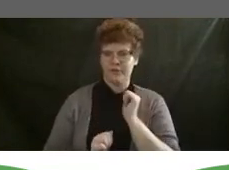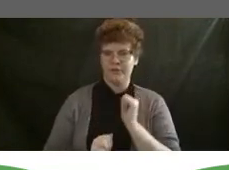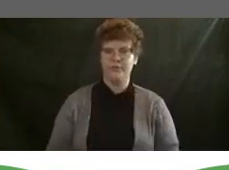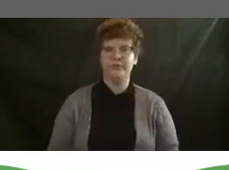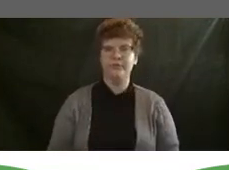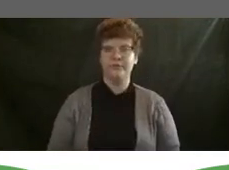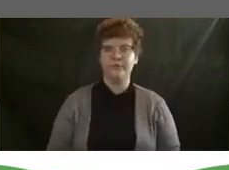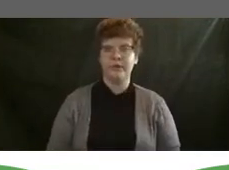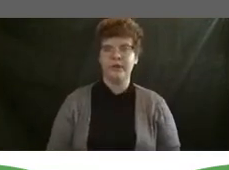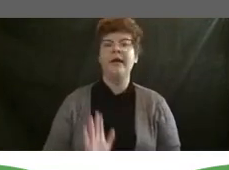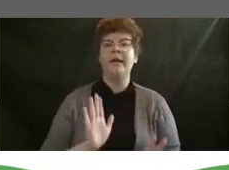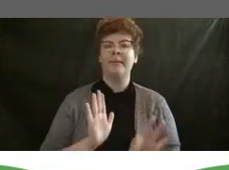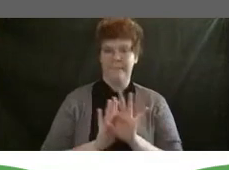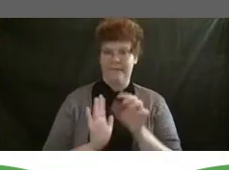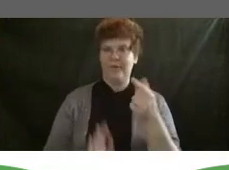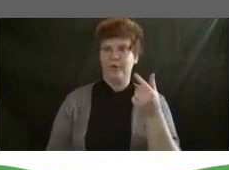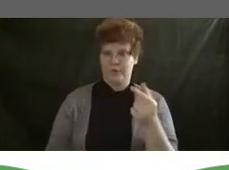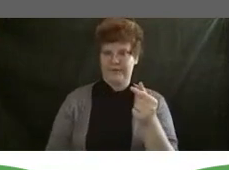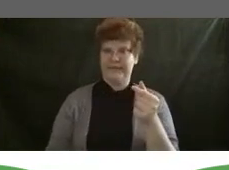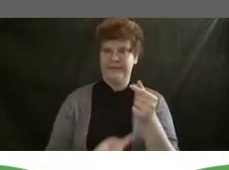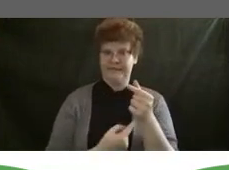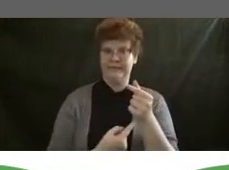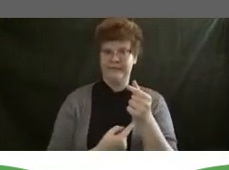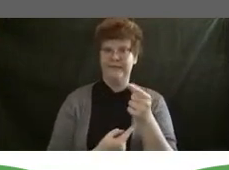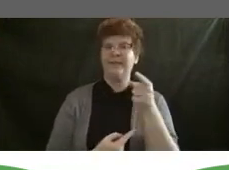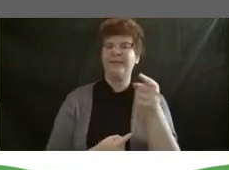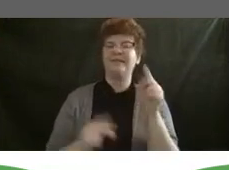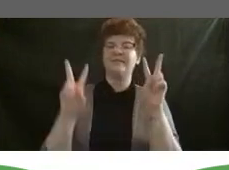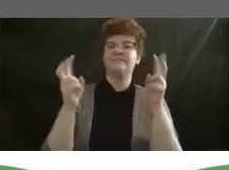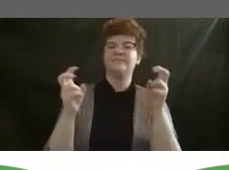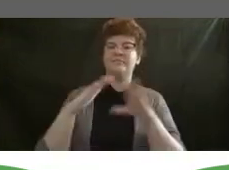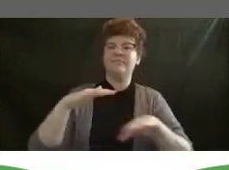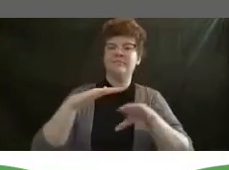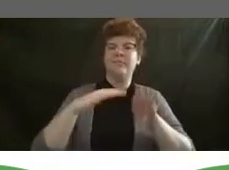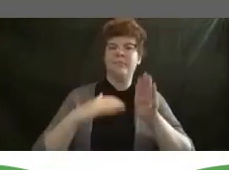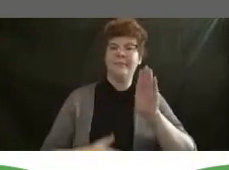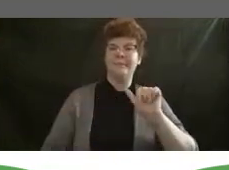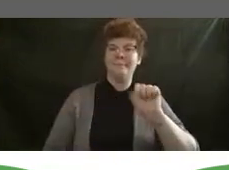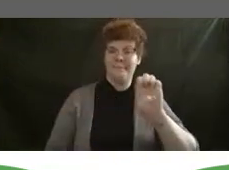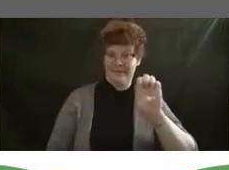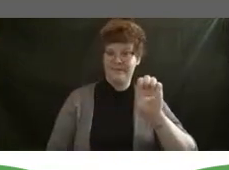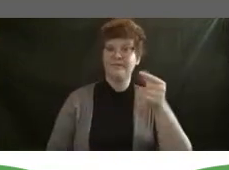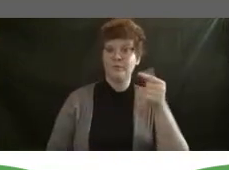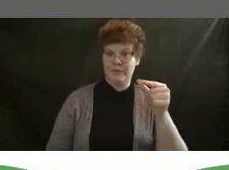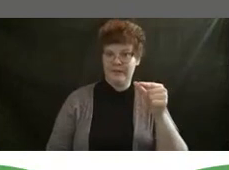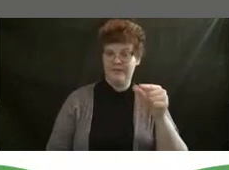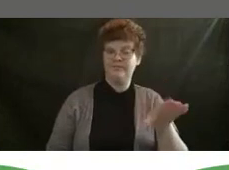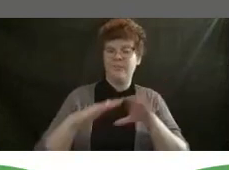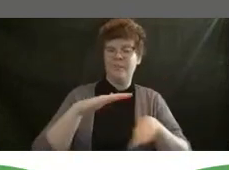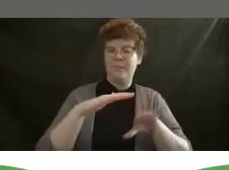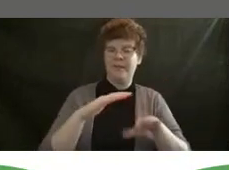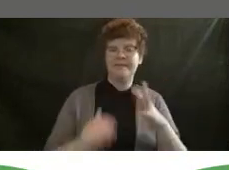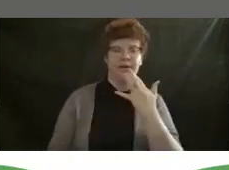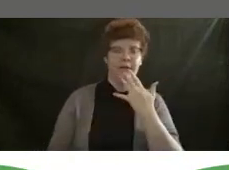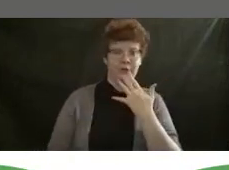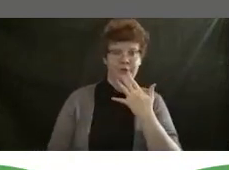I need to pick the green. And this is going to be our base green here. Okay, this is our base color. We select all the